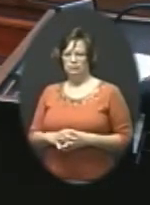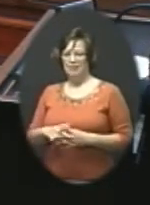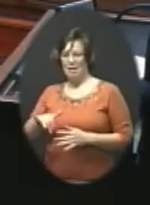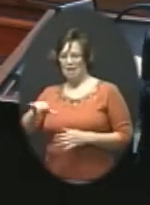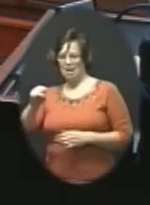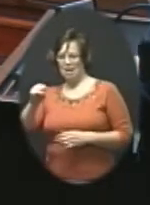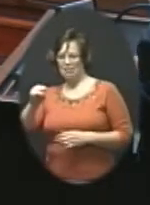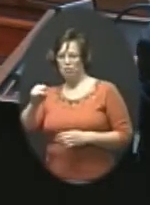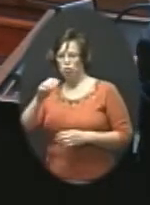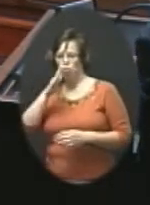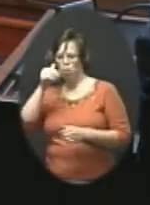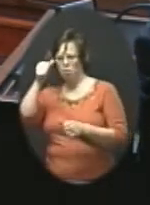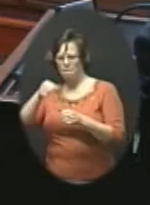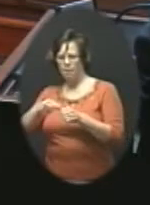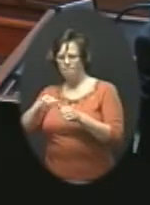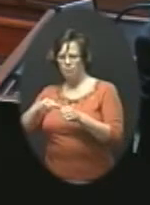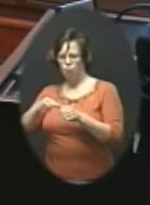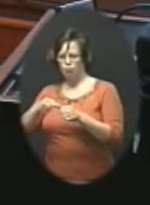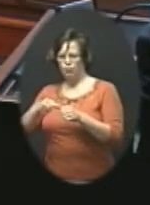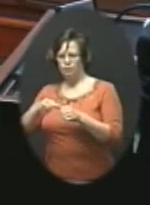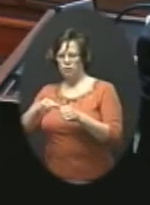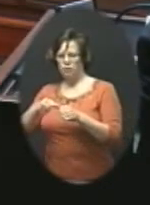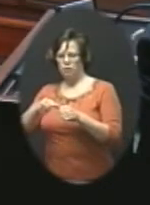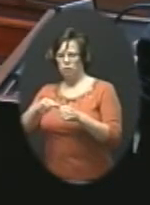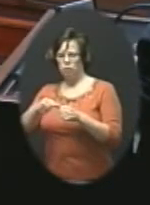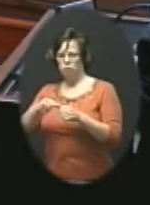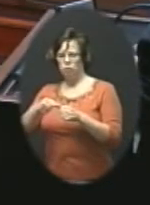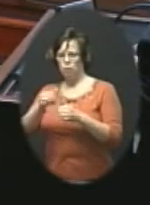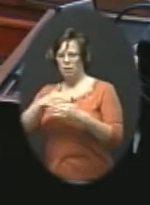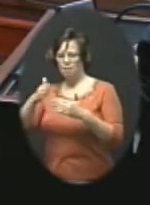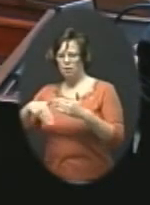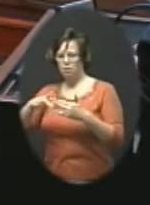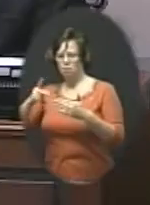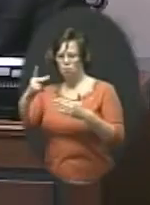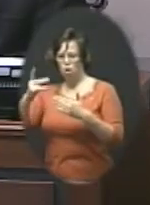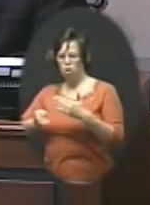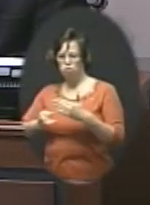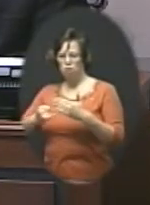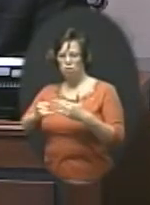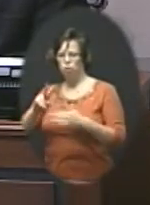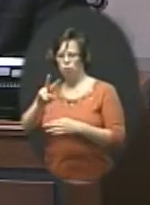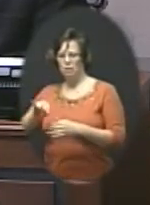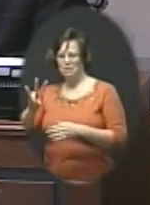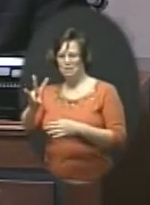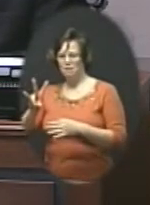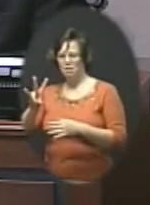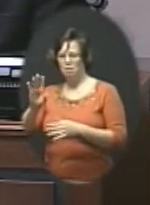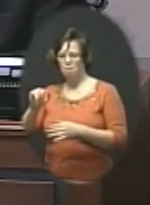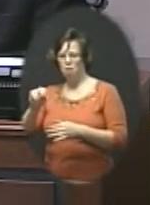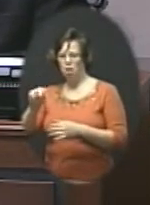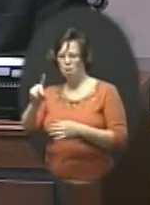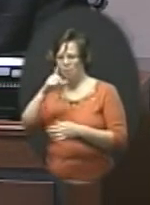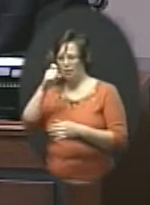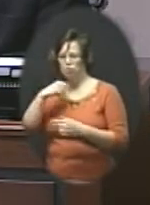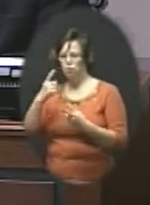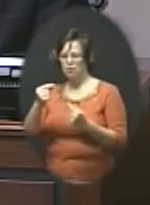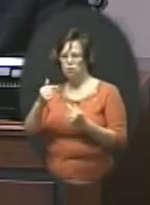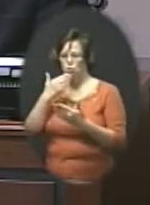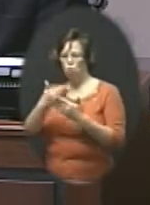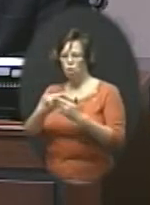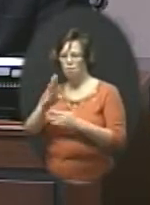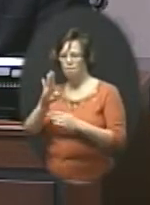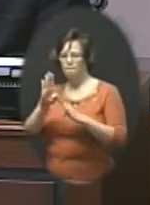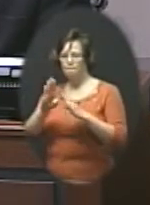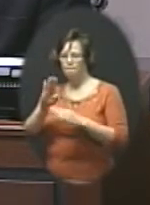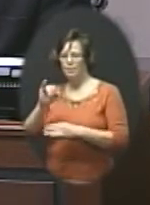Yes, sir. As you recall, as we completed projects on the 2007 bond, because we did so well bidding along